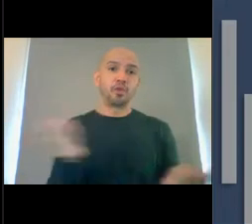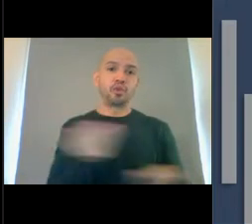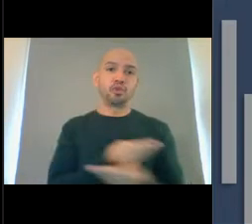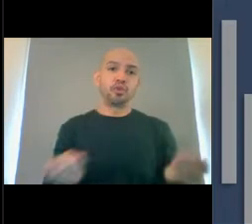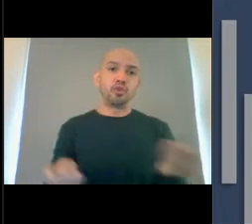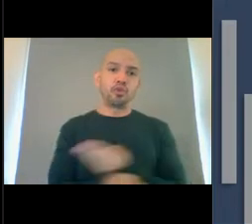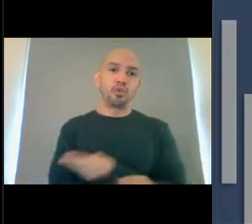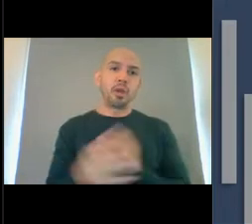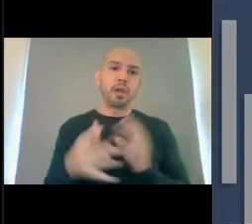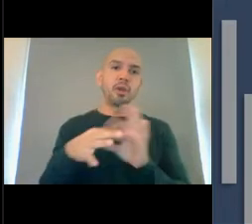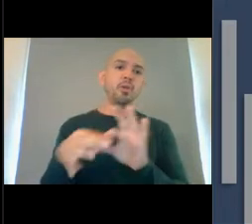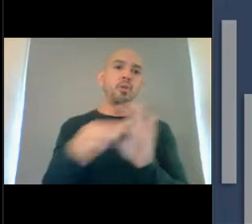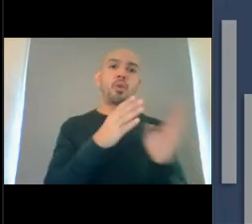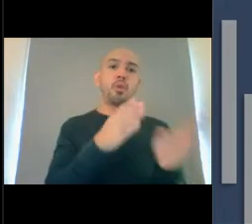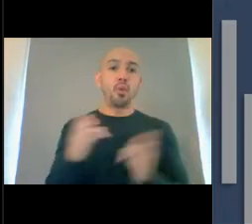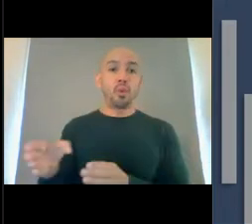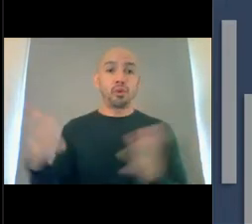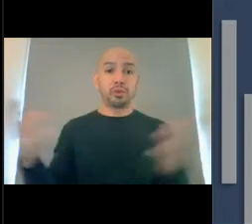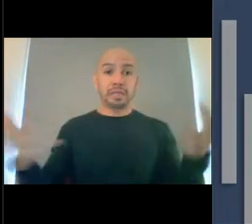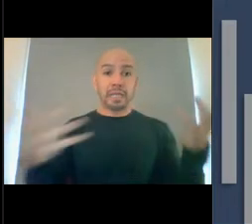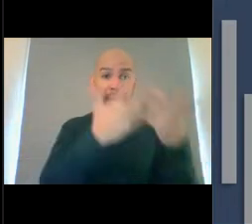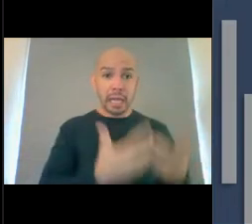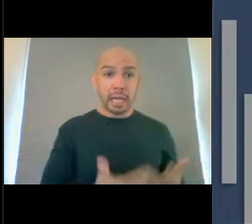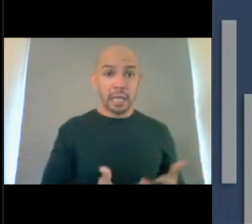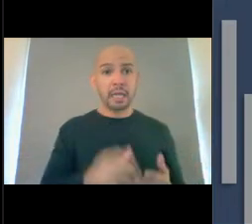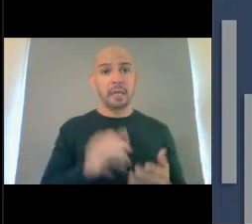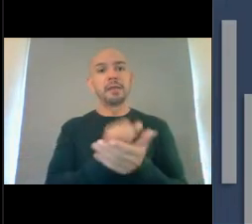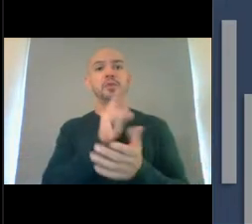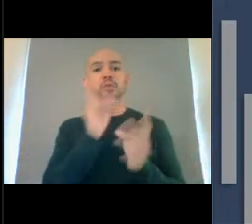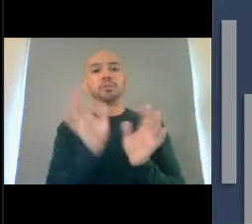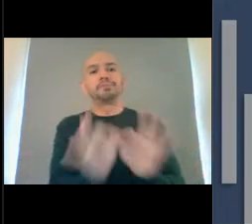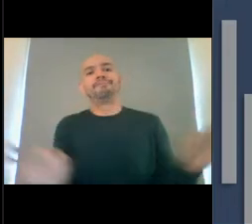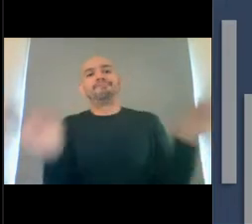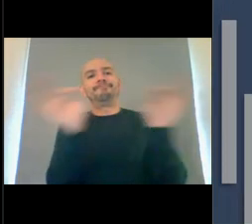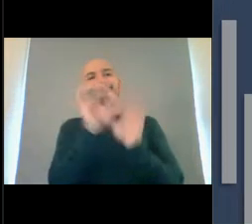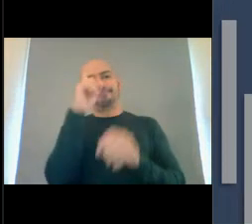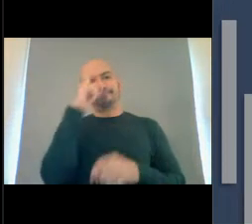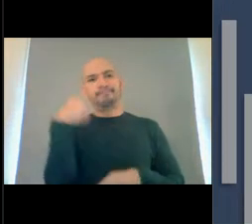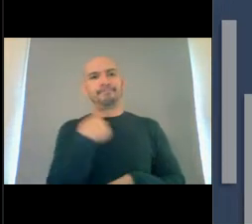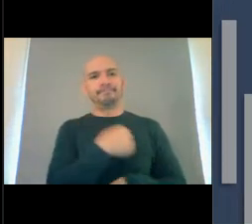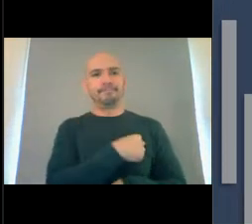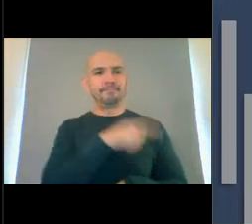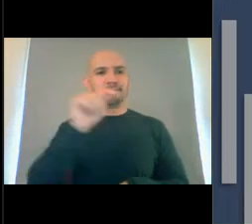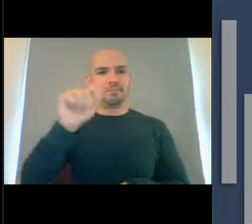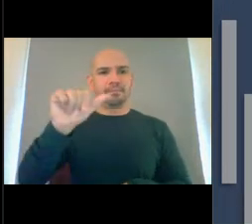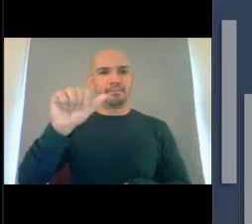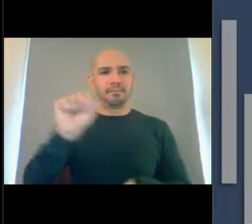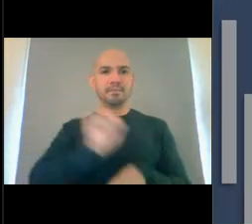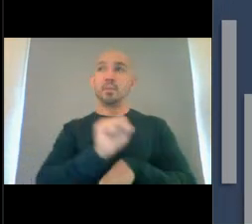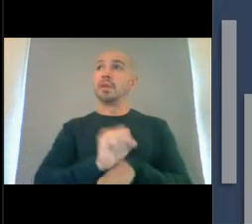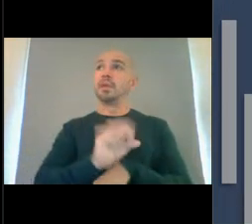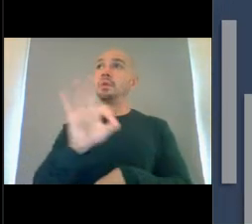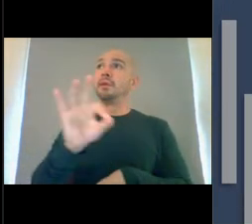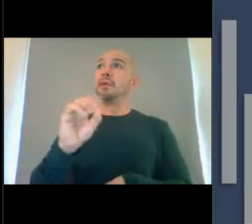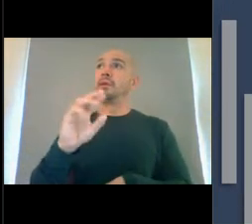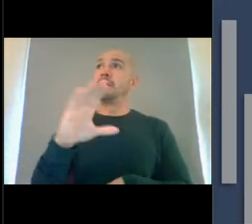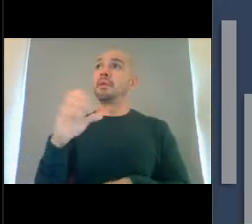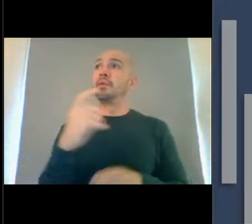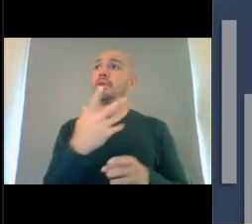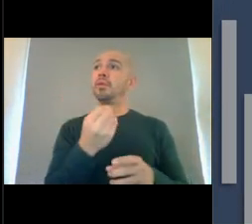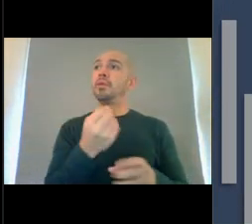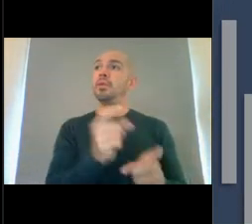together seems to be a really big part of what your task force is doing but i want to make sure that we're also lining up the